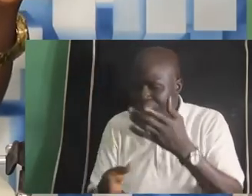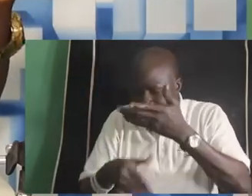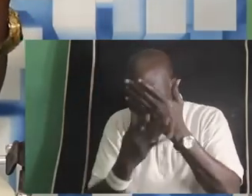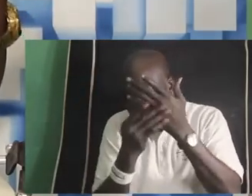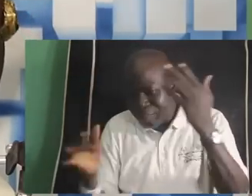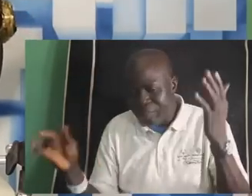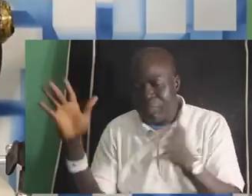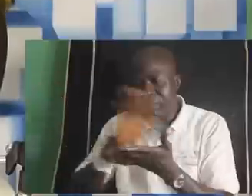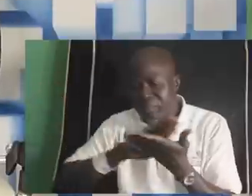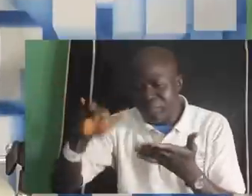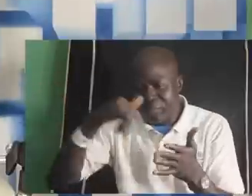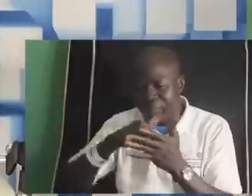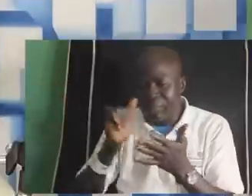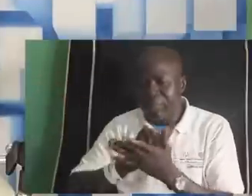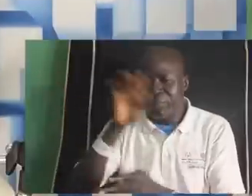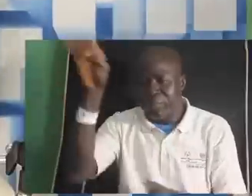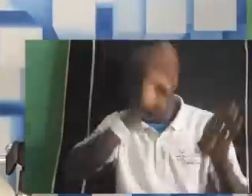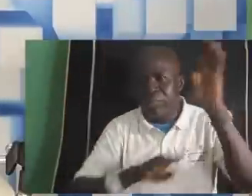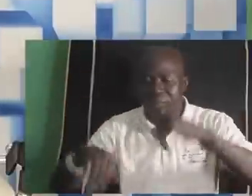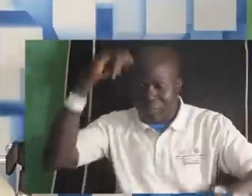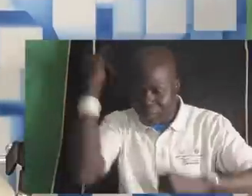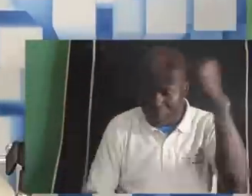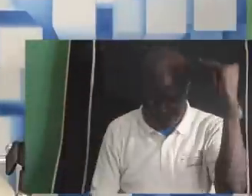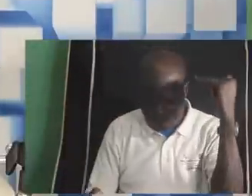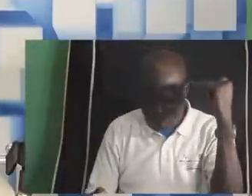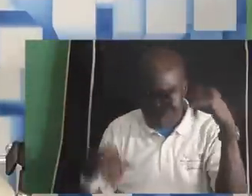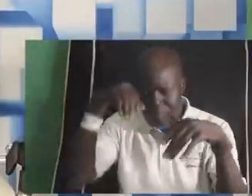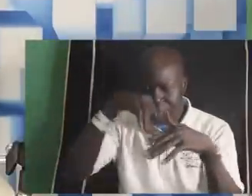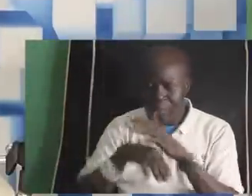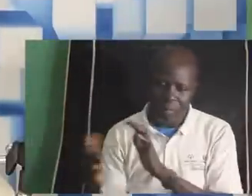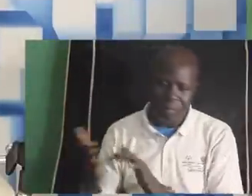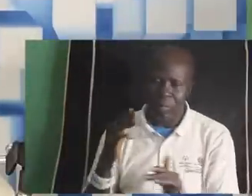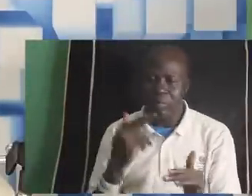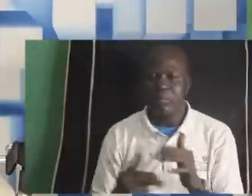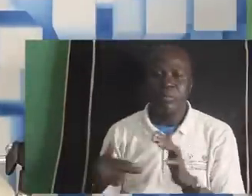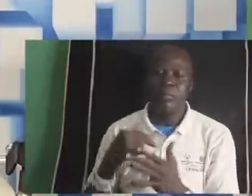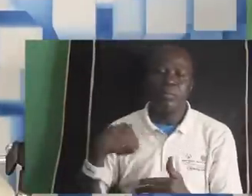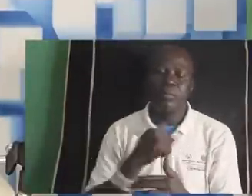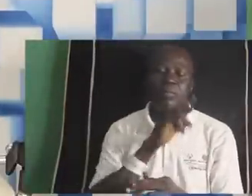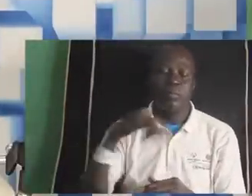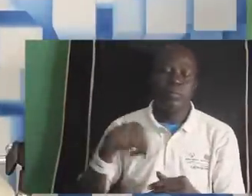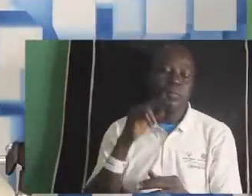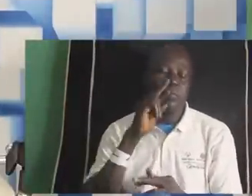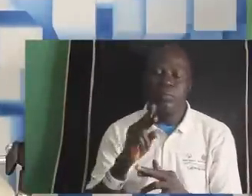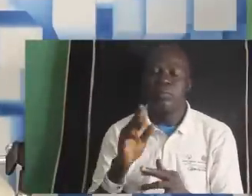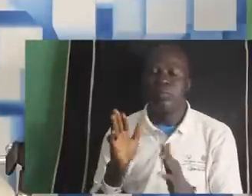pátápátá. Kí ogun náà ò ṣẹ́wọlẹ̀. And the battle will conquer. Jésù Olúwa.